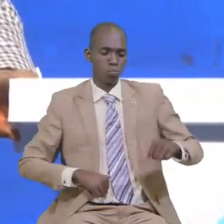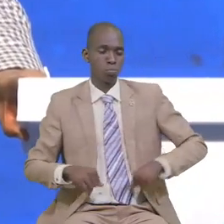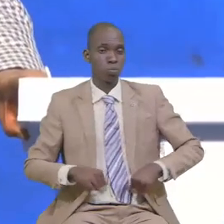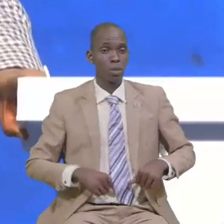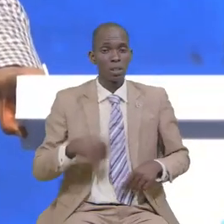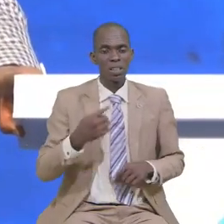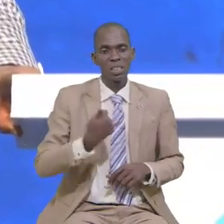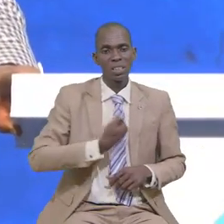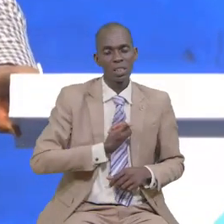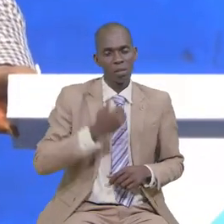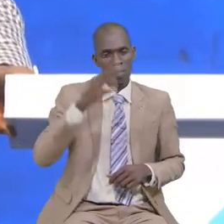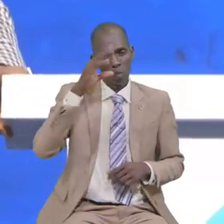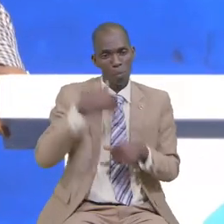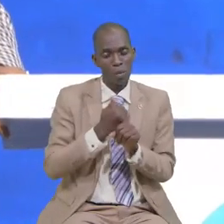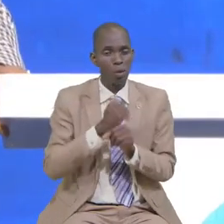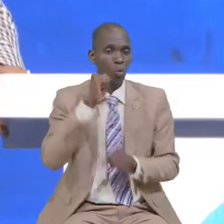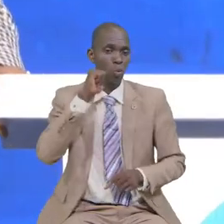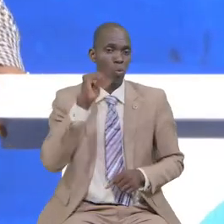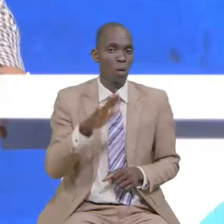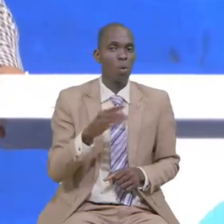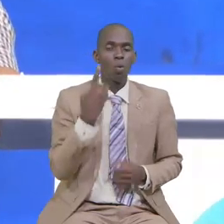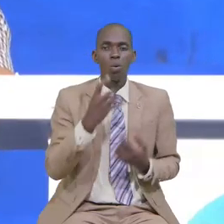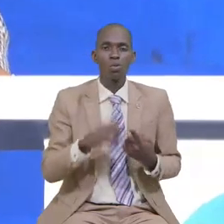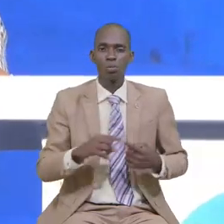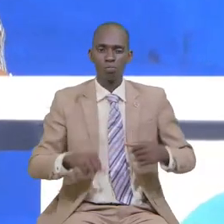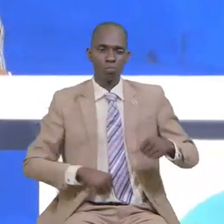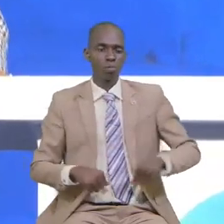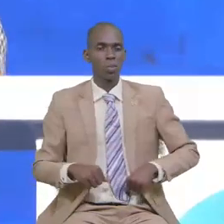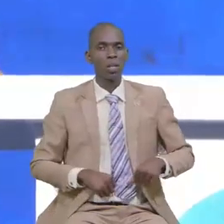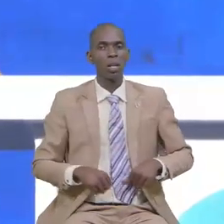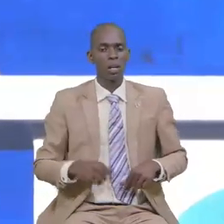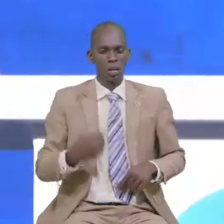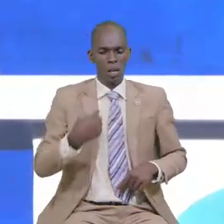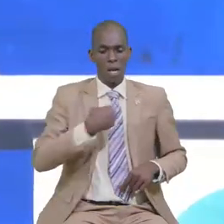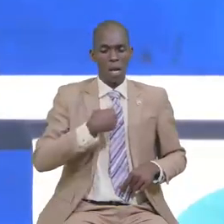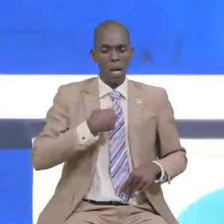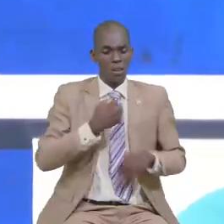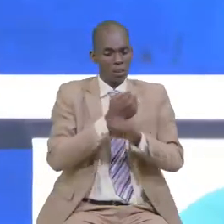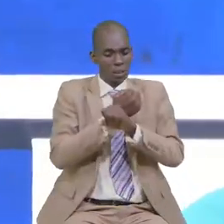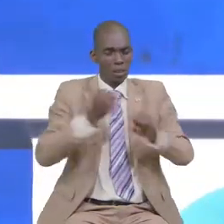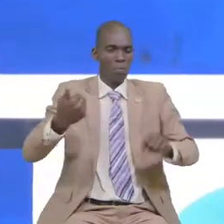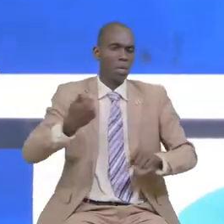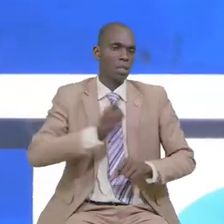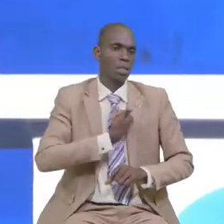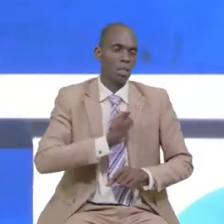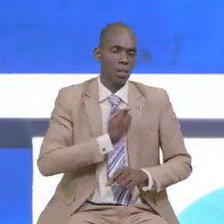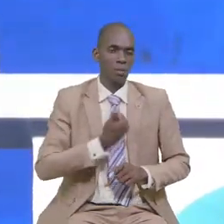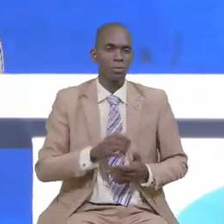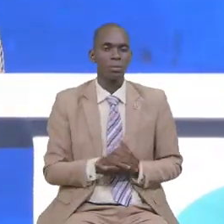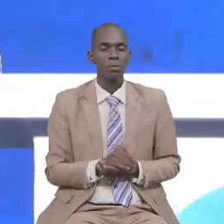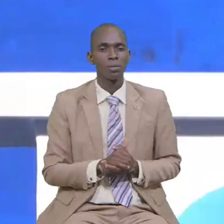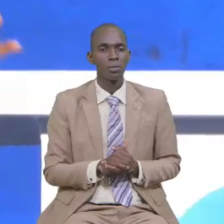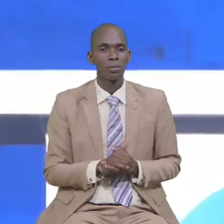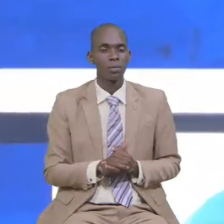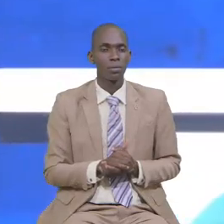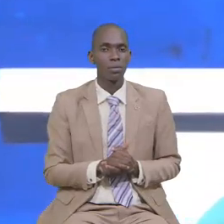self-made woman who wants to brag. I saved myself.